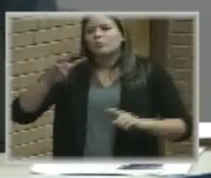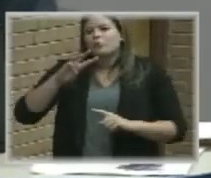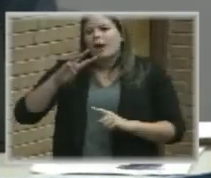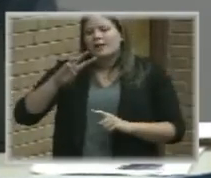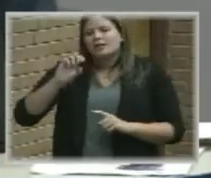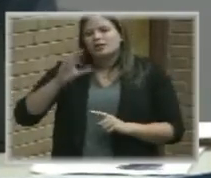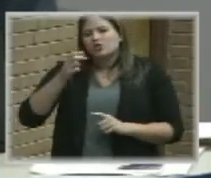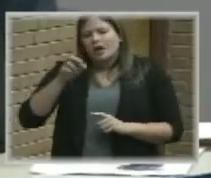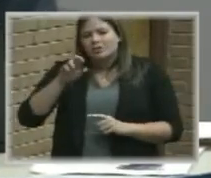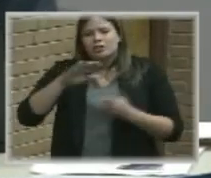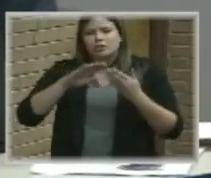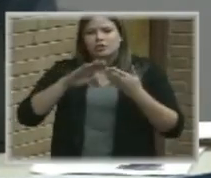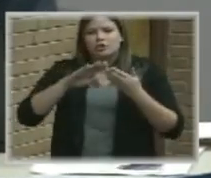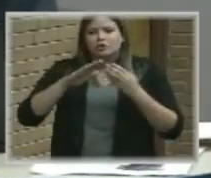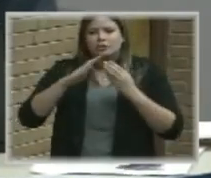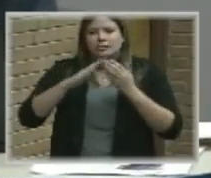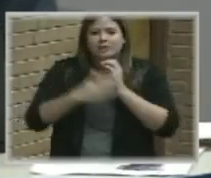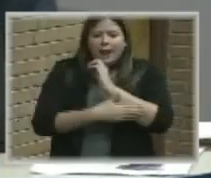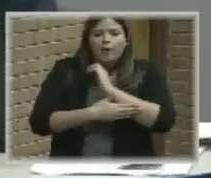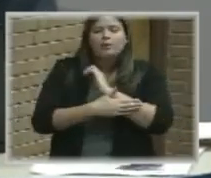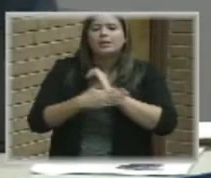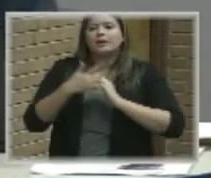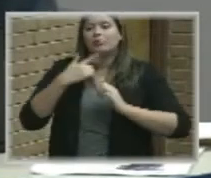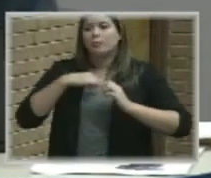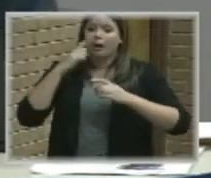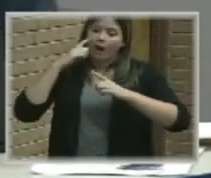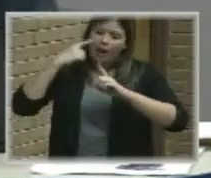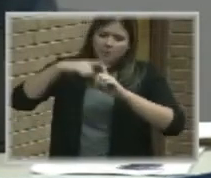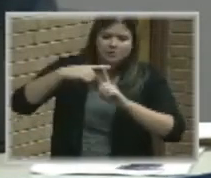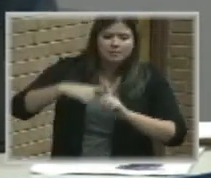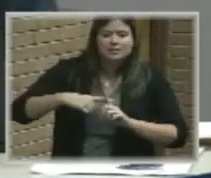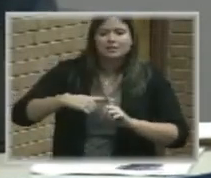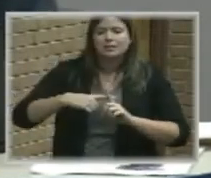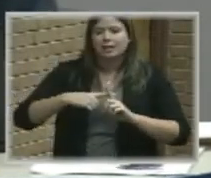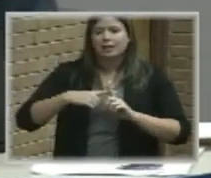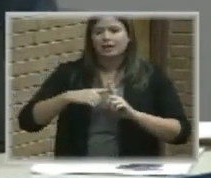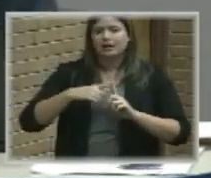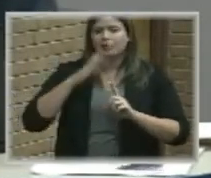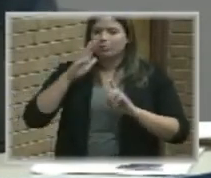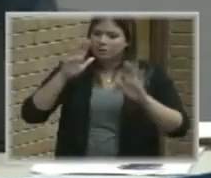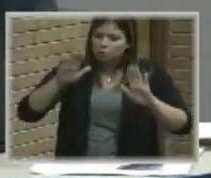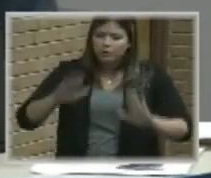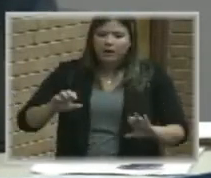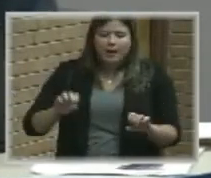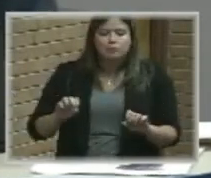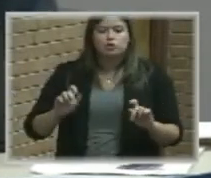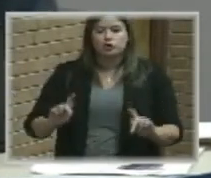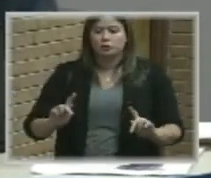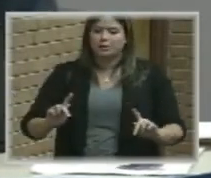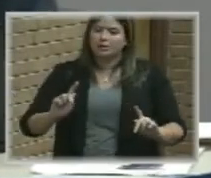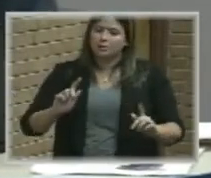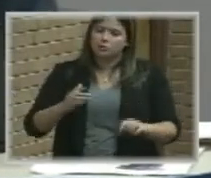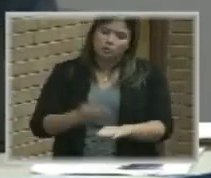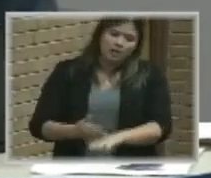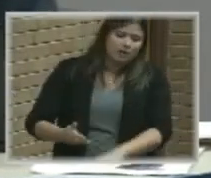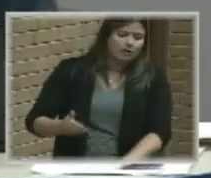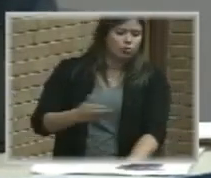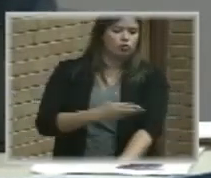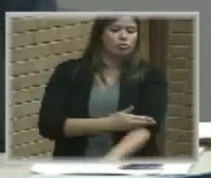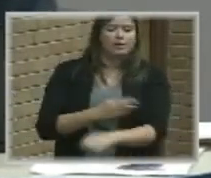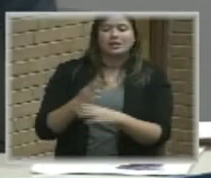are optimistic that it will be a great opportunity to dramatically increase the use of